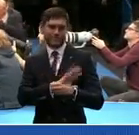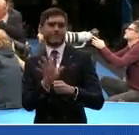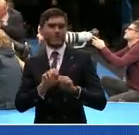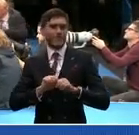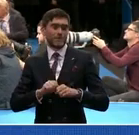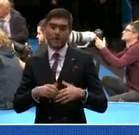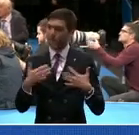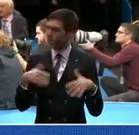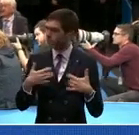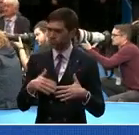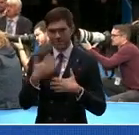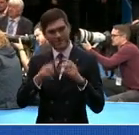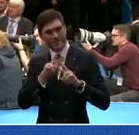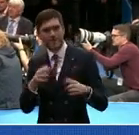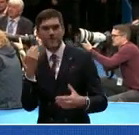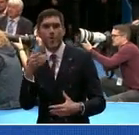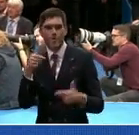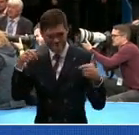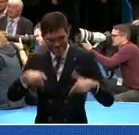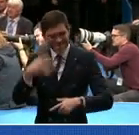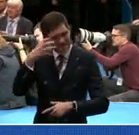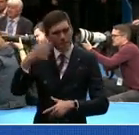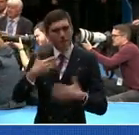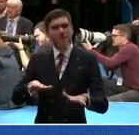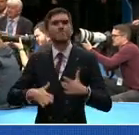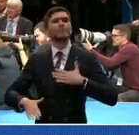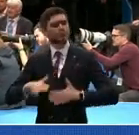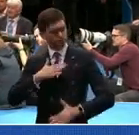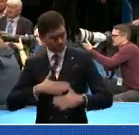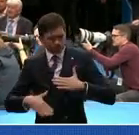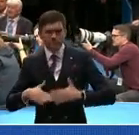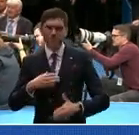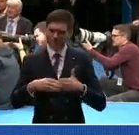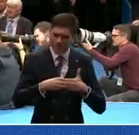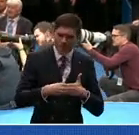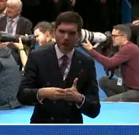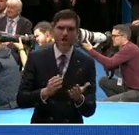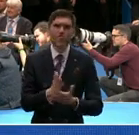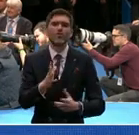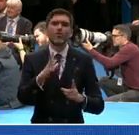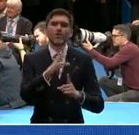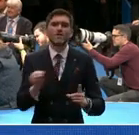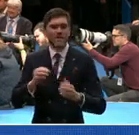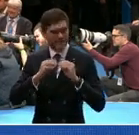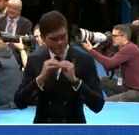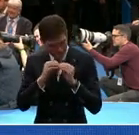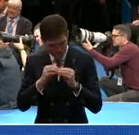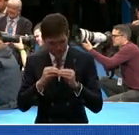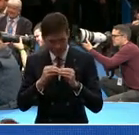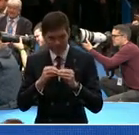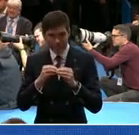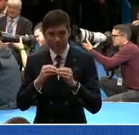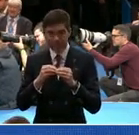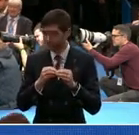faced, this government has remained grounded and guided by our Conservative values and the